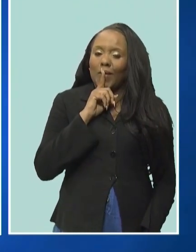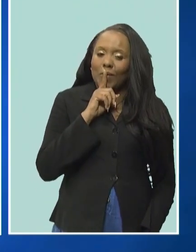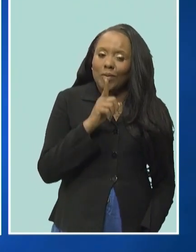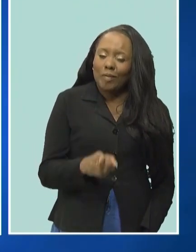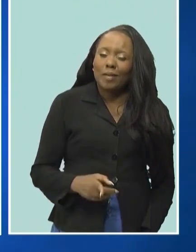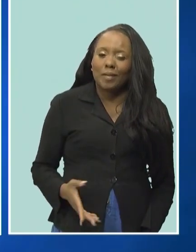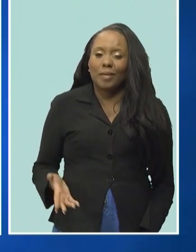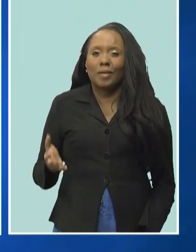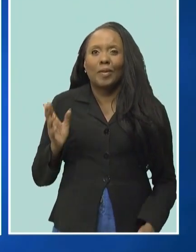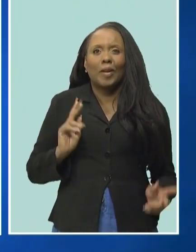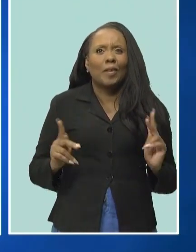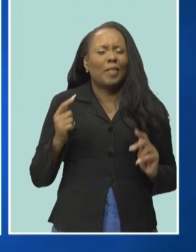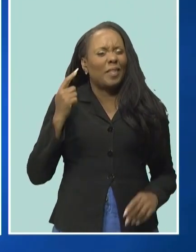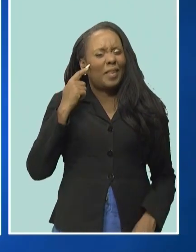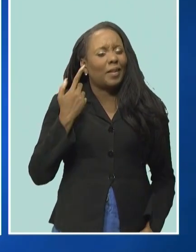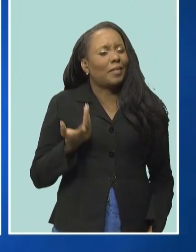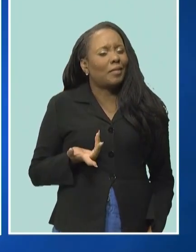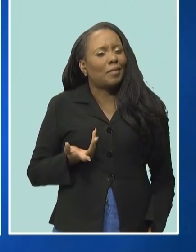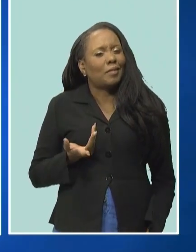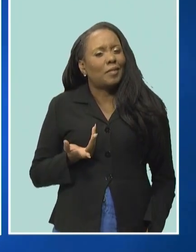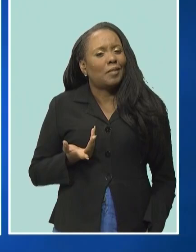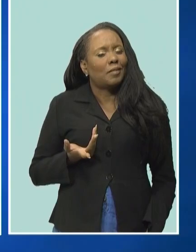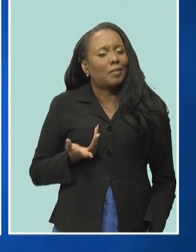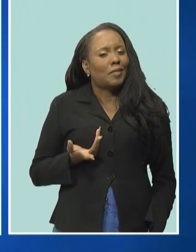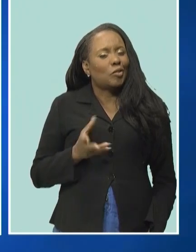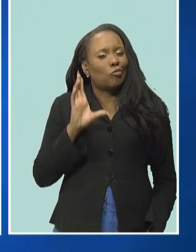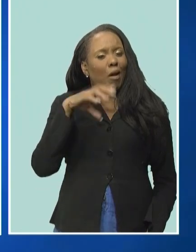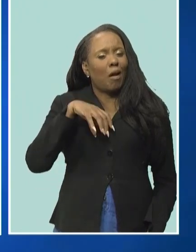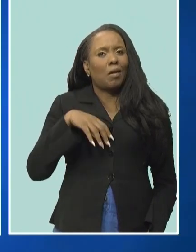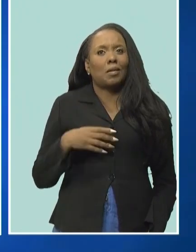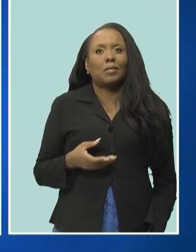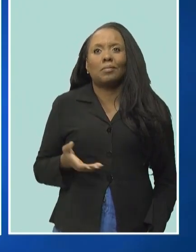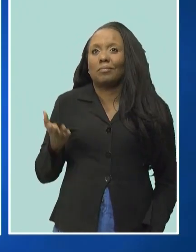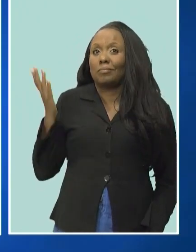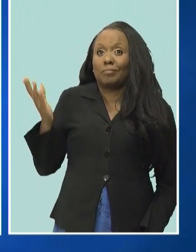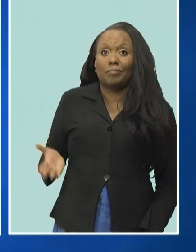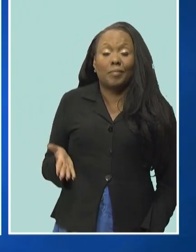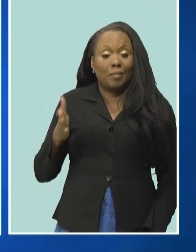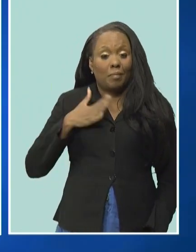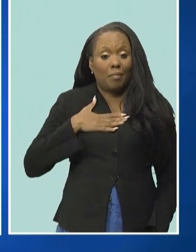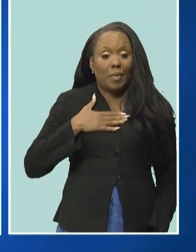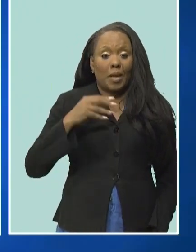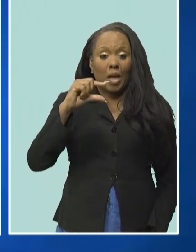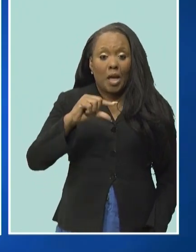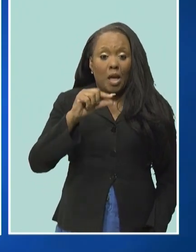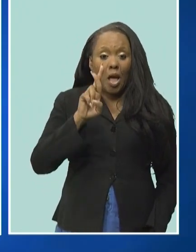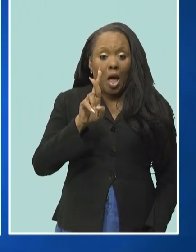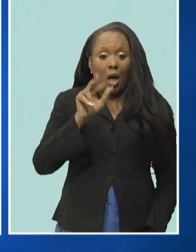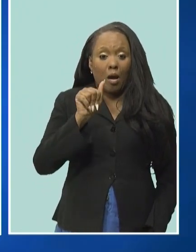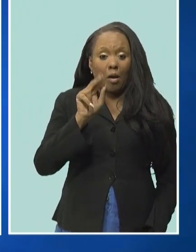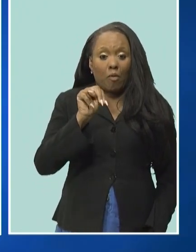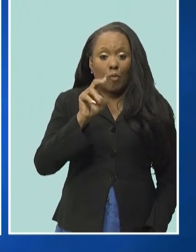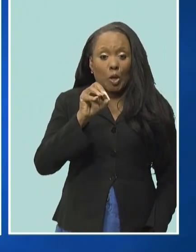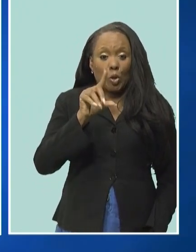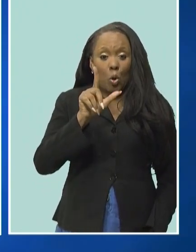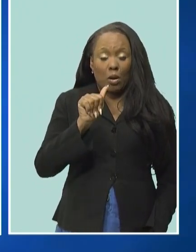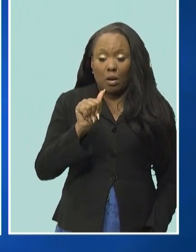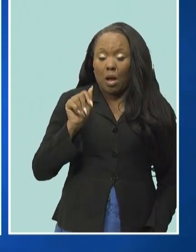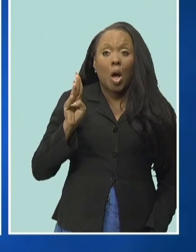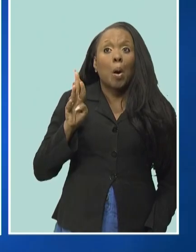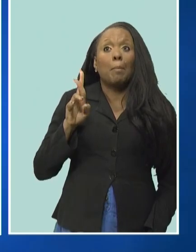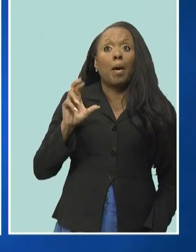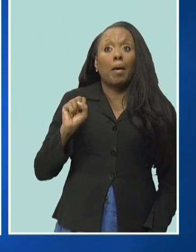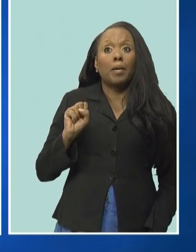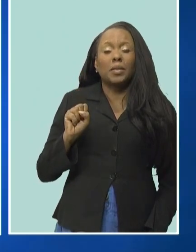be considered a little unconventional by local standards. Granola bars, that's a big hit. Everybody like the